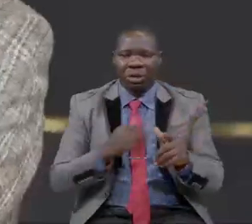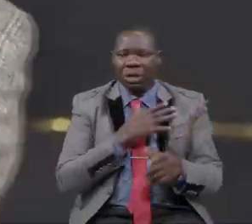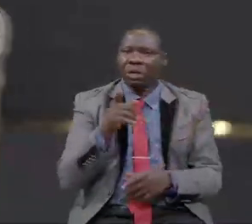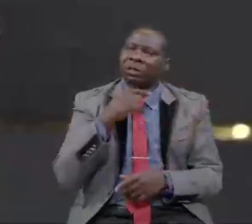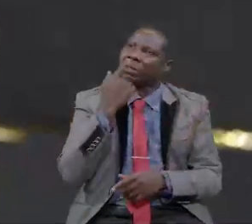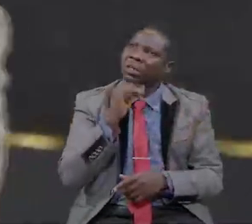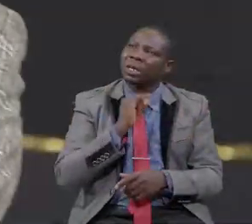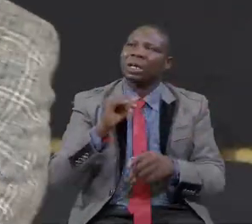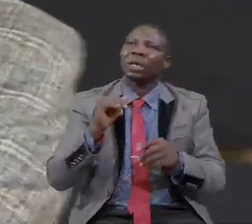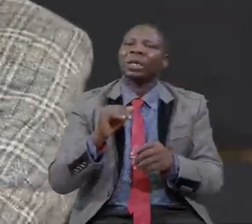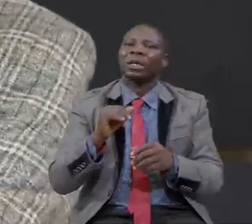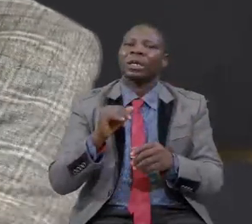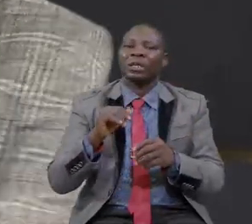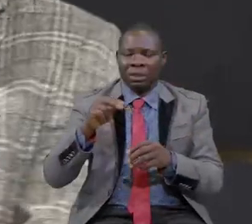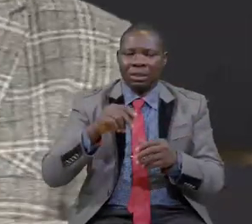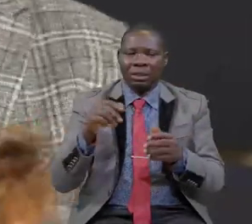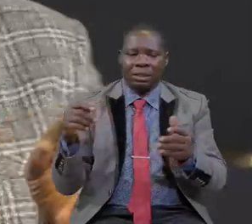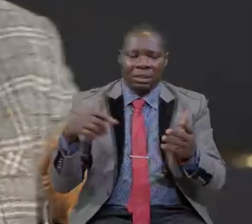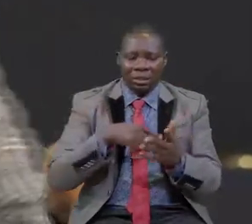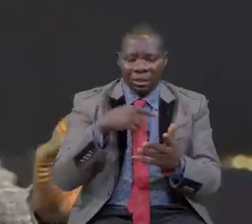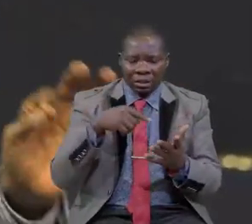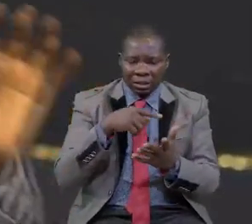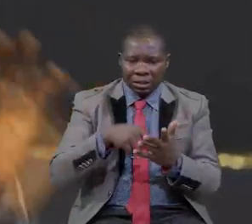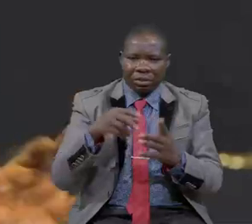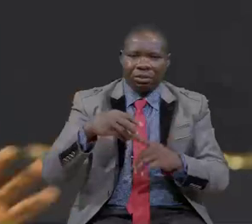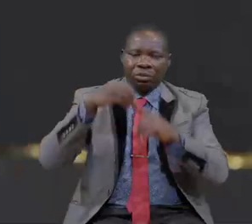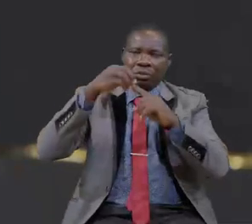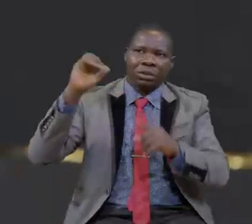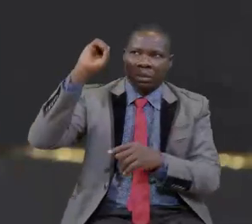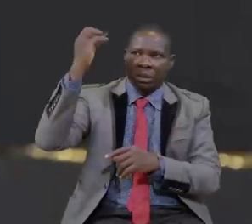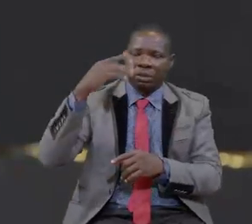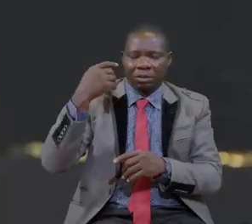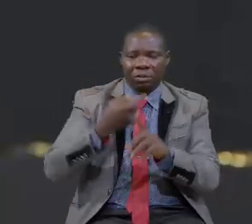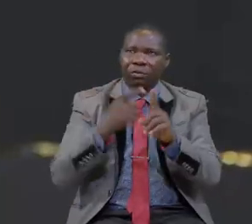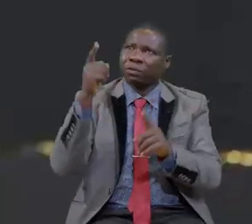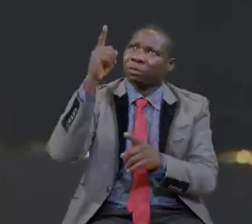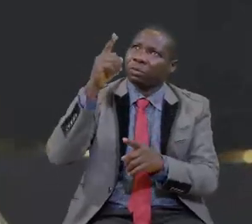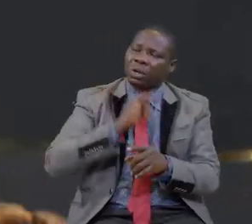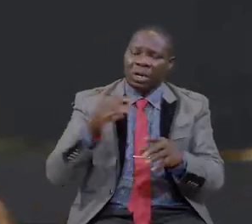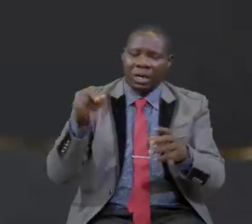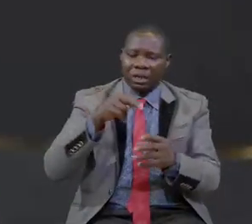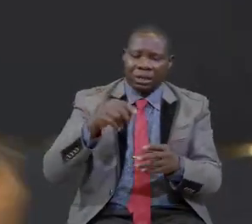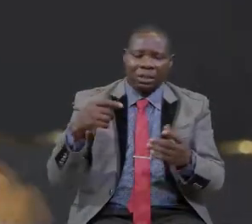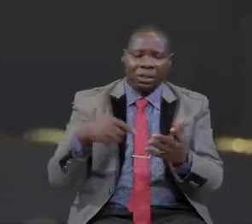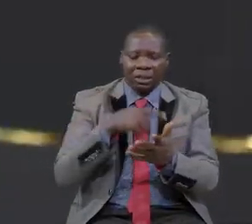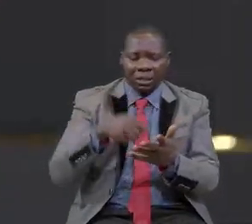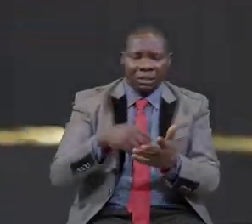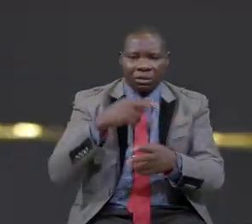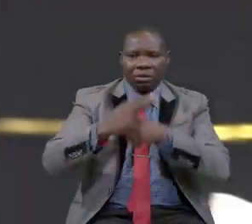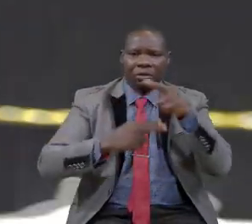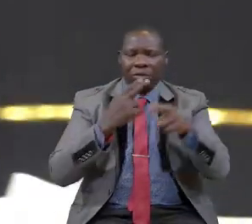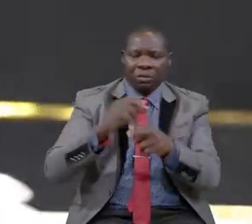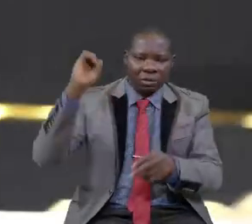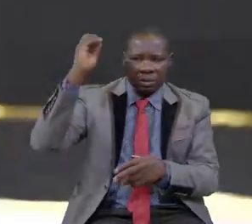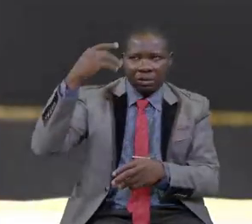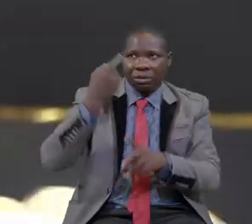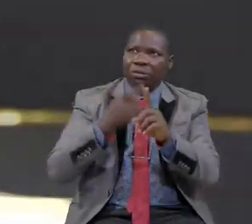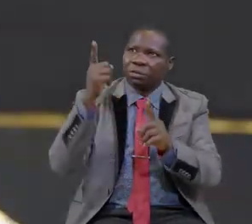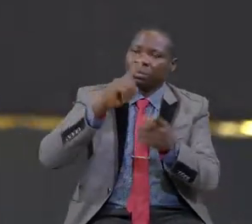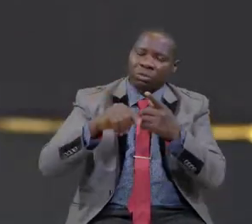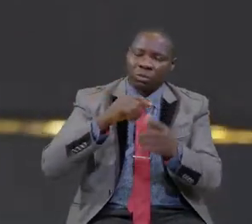unique grace from you. I need this universal grace from you to wipe away all my past